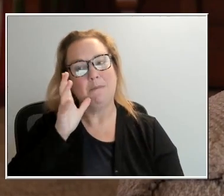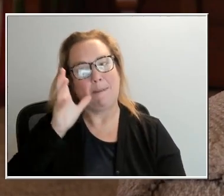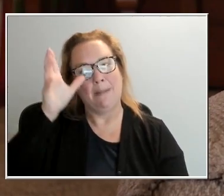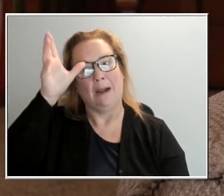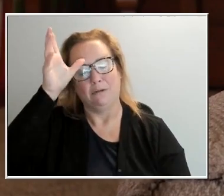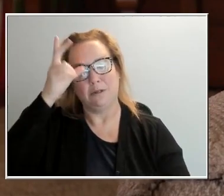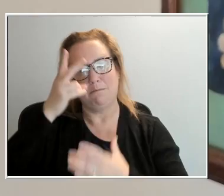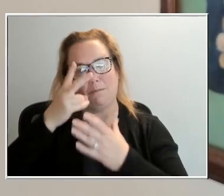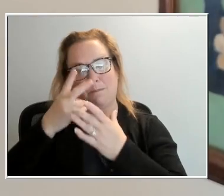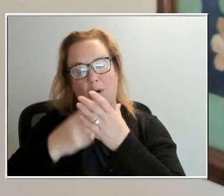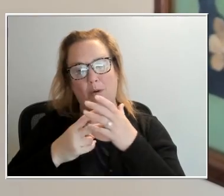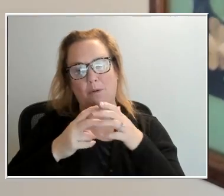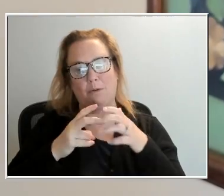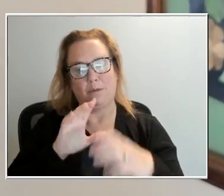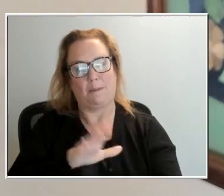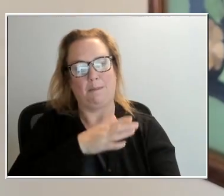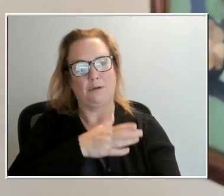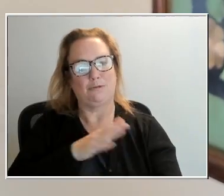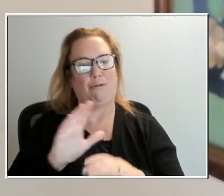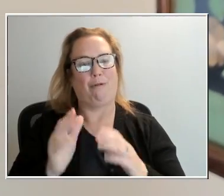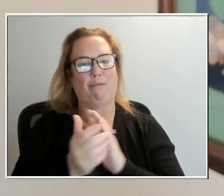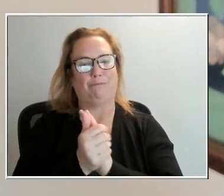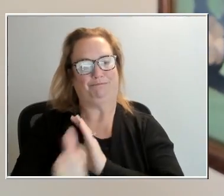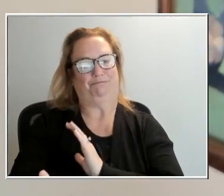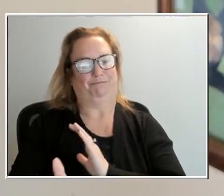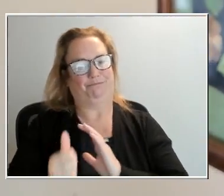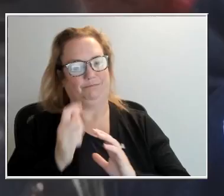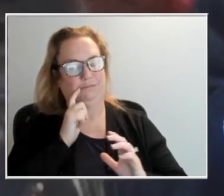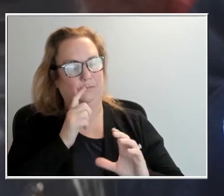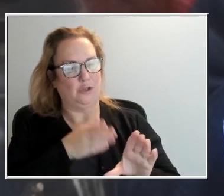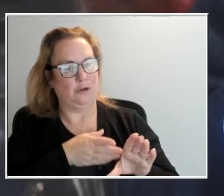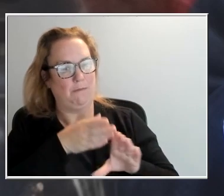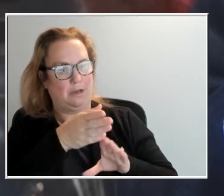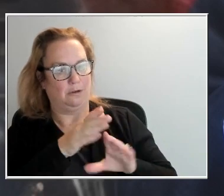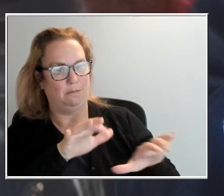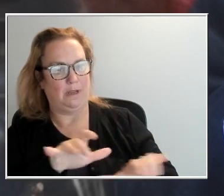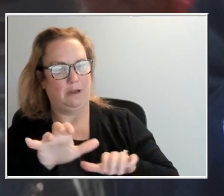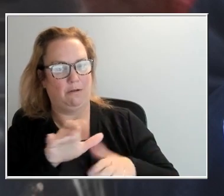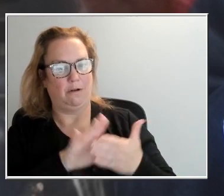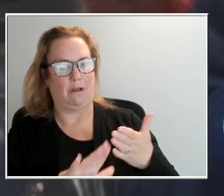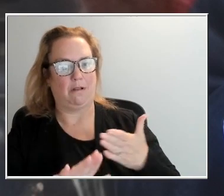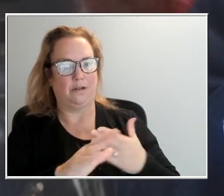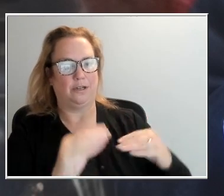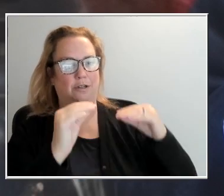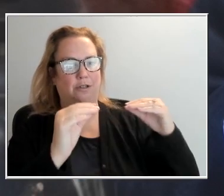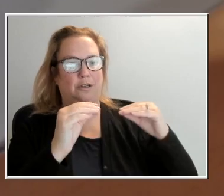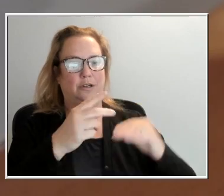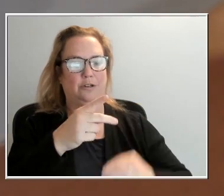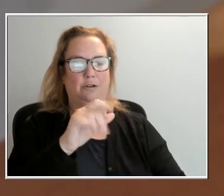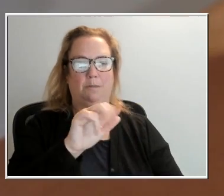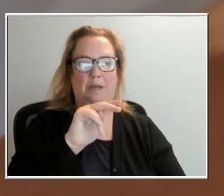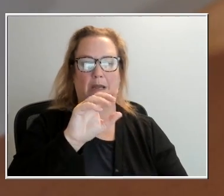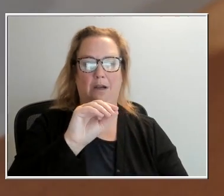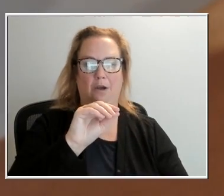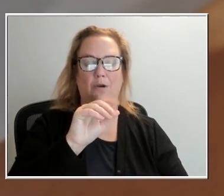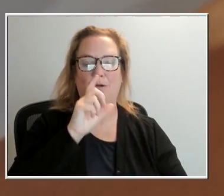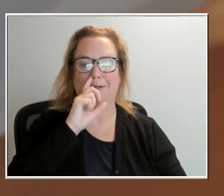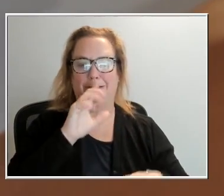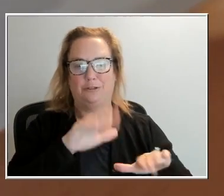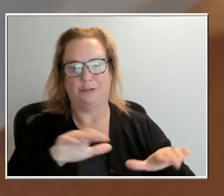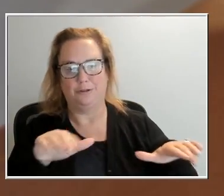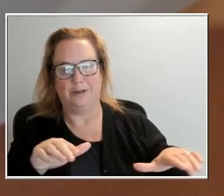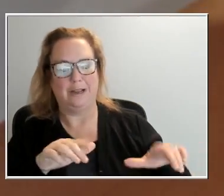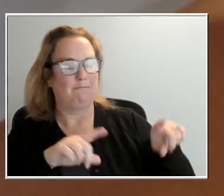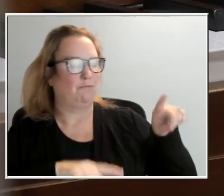mom played all the time. She went on to major in piano in college, teach piano to grade school children, play at various special